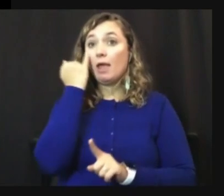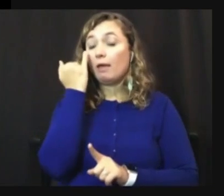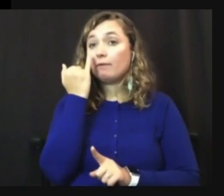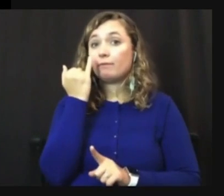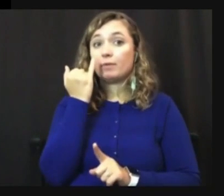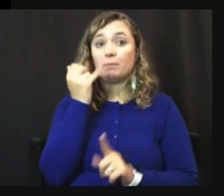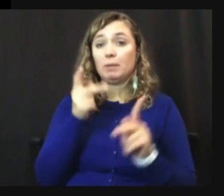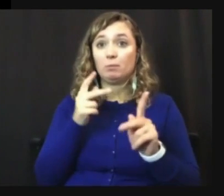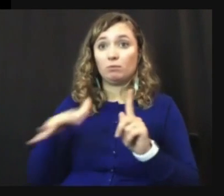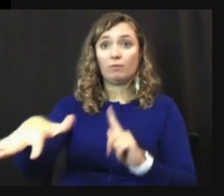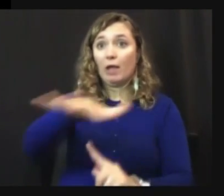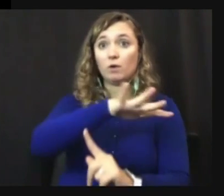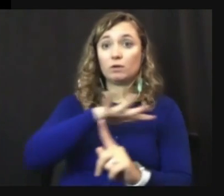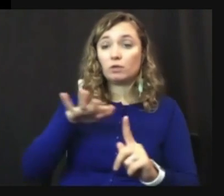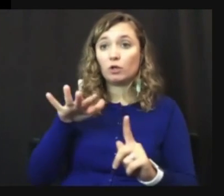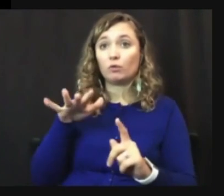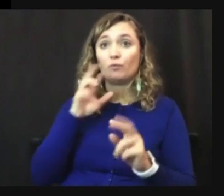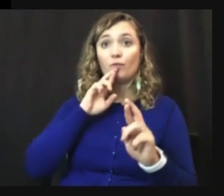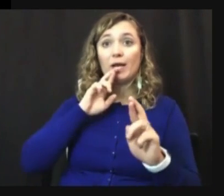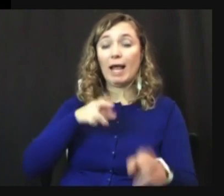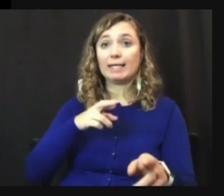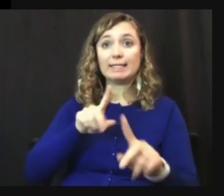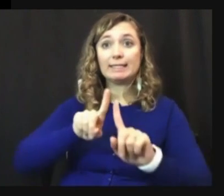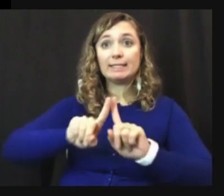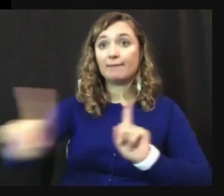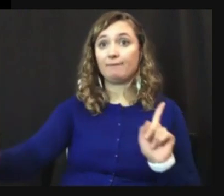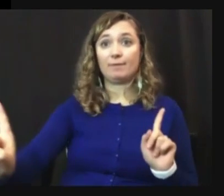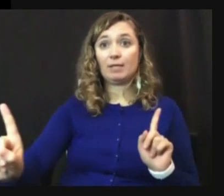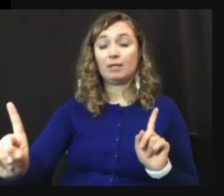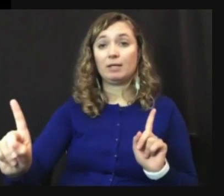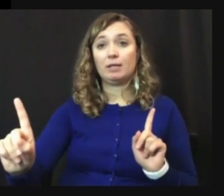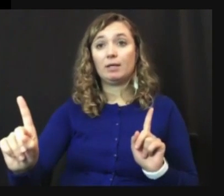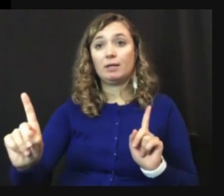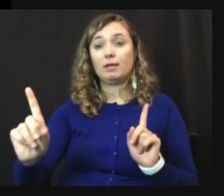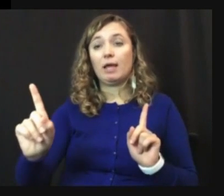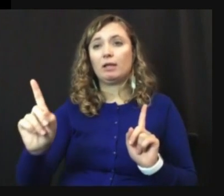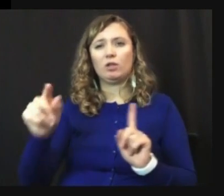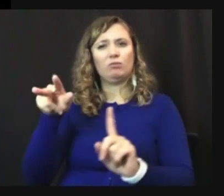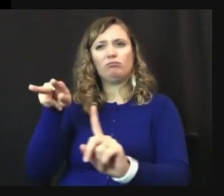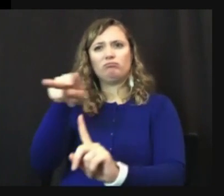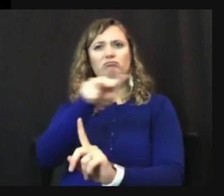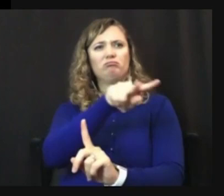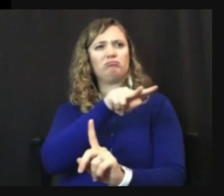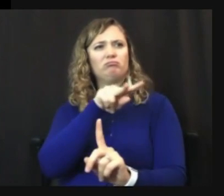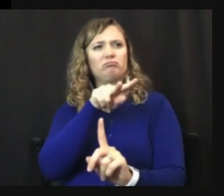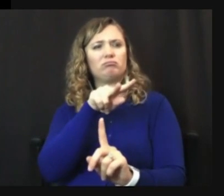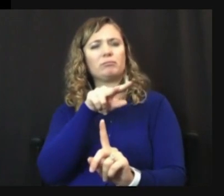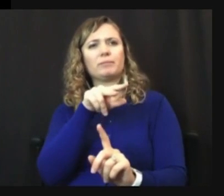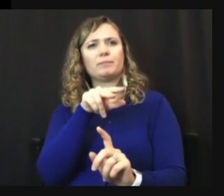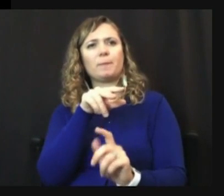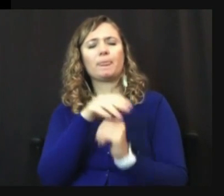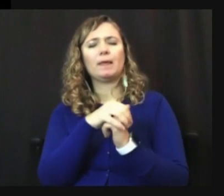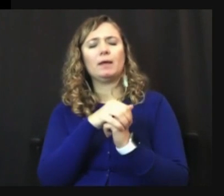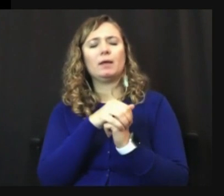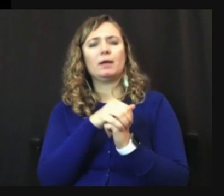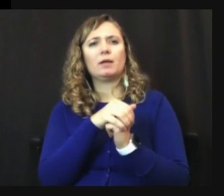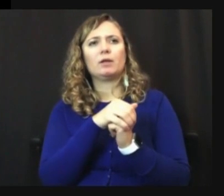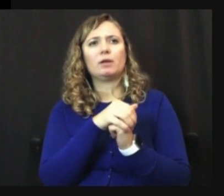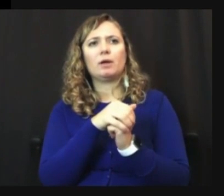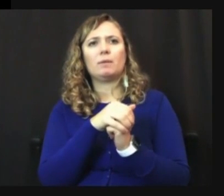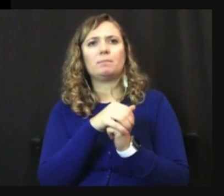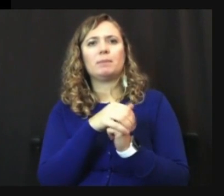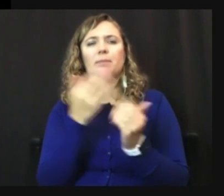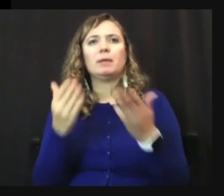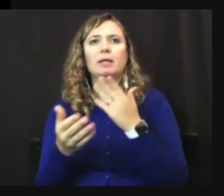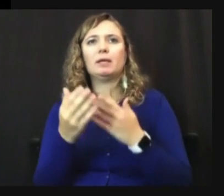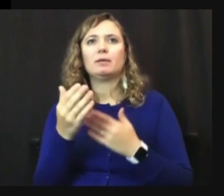Imagine you look at somebody that is looking away from you when you're